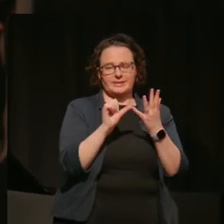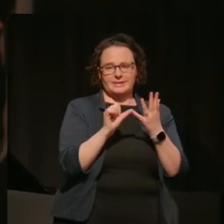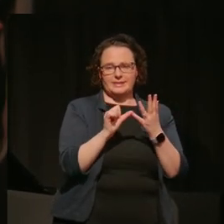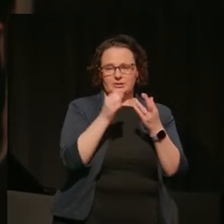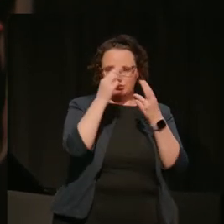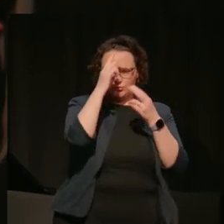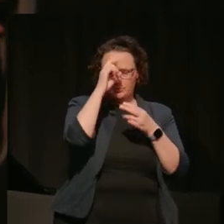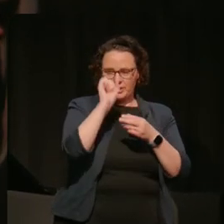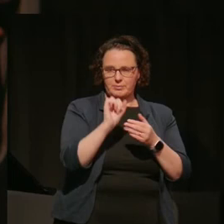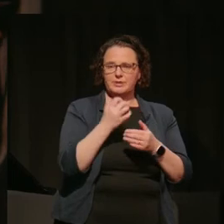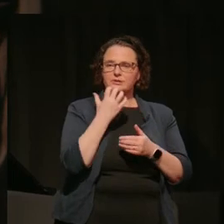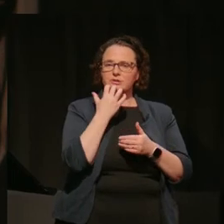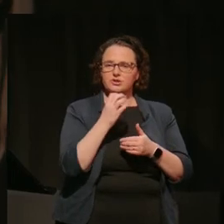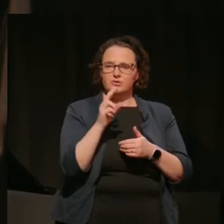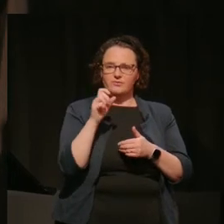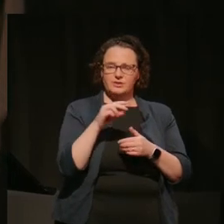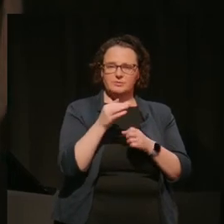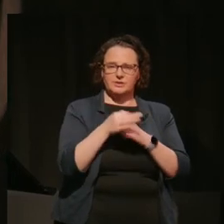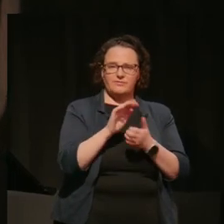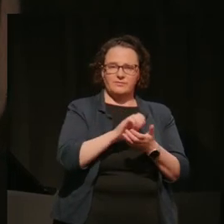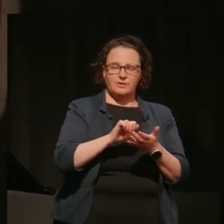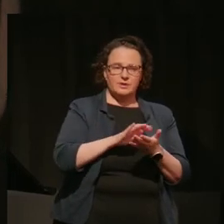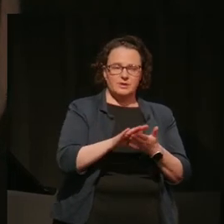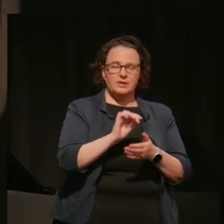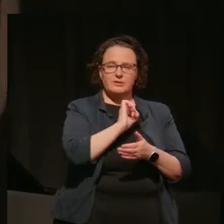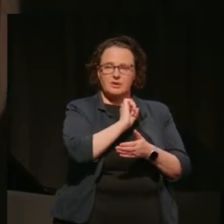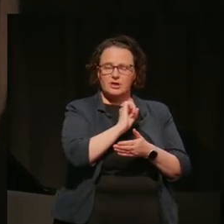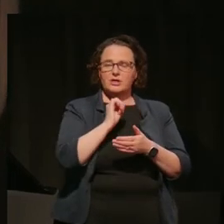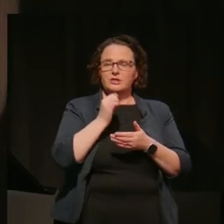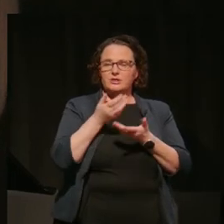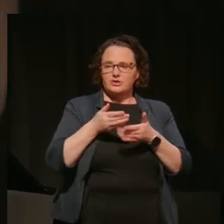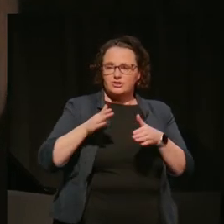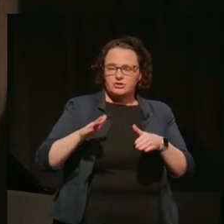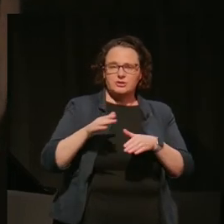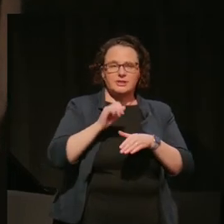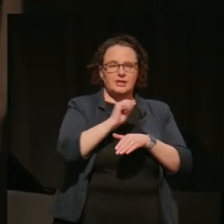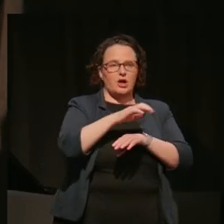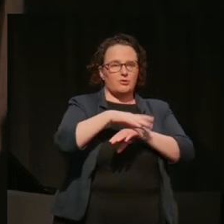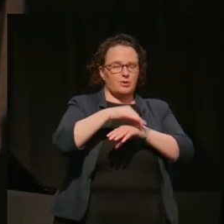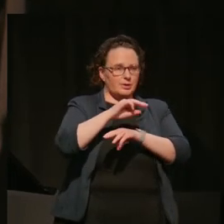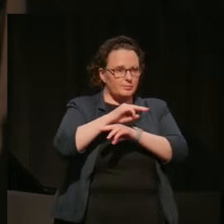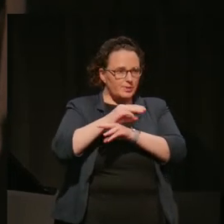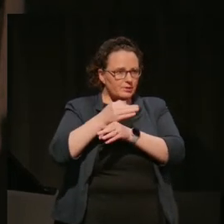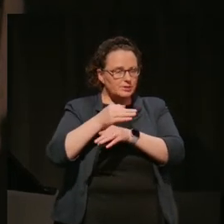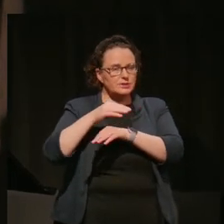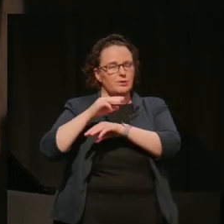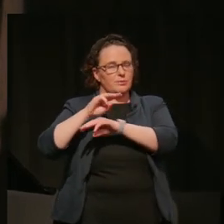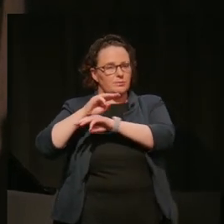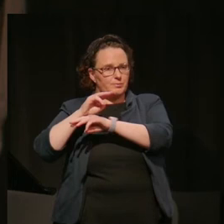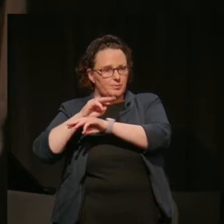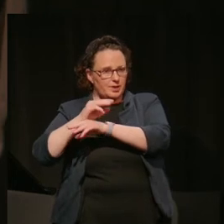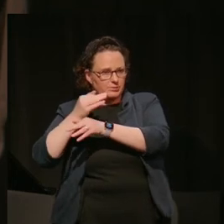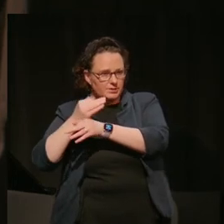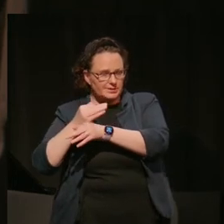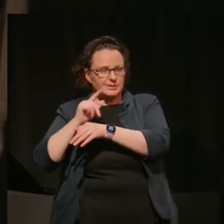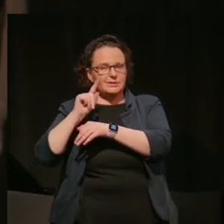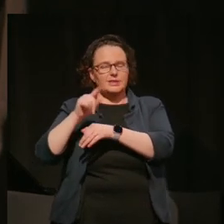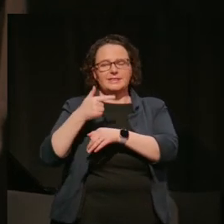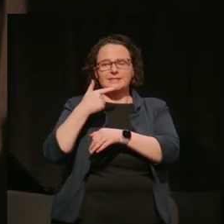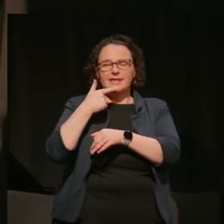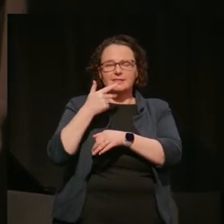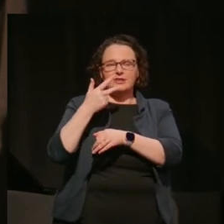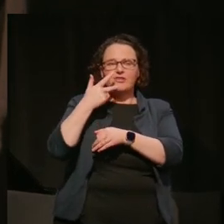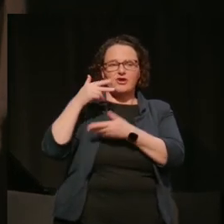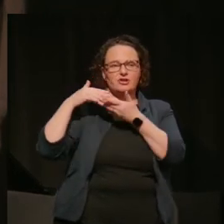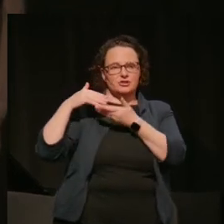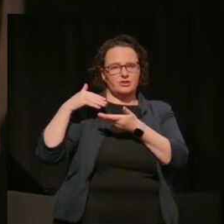of the Holocaust are children or grandchildren of Holocaust survivors, second and third generation.